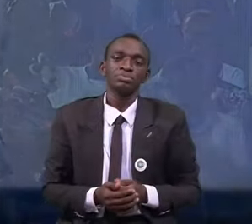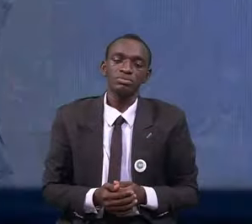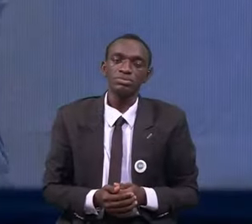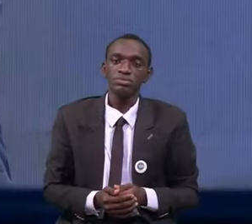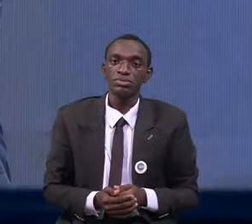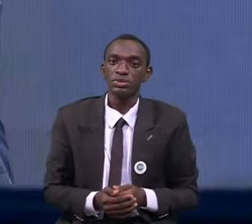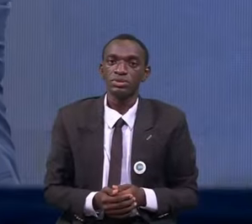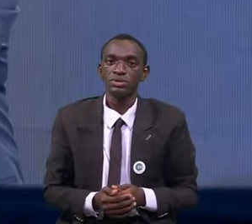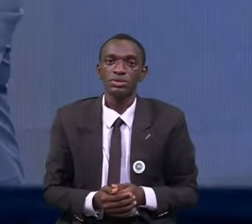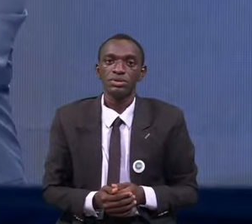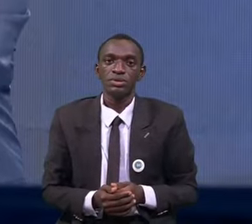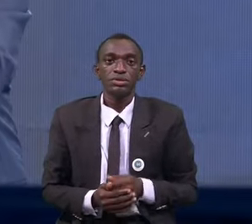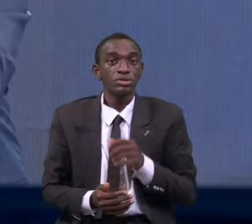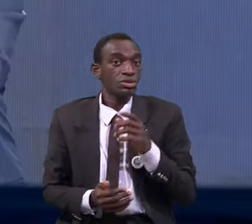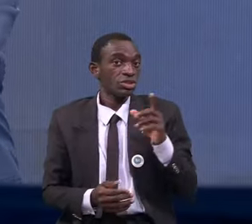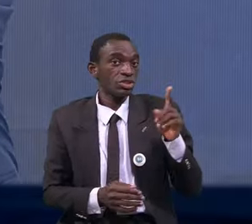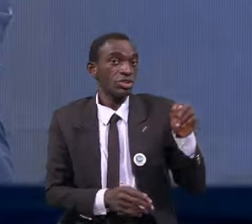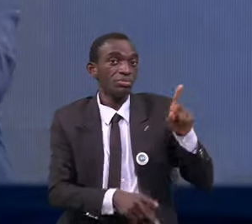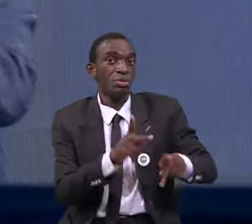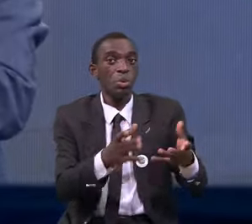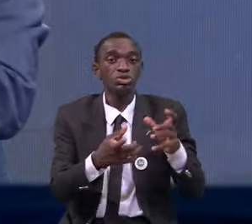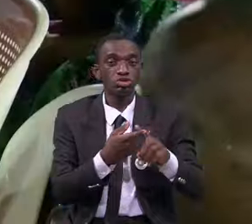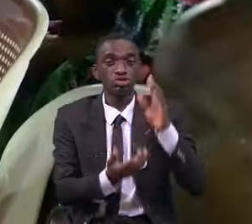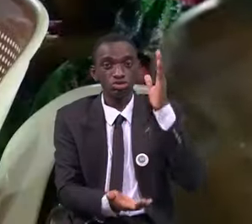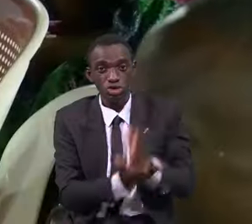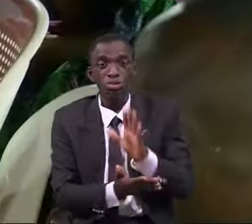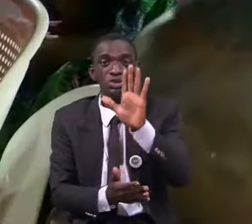They want to stop the happiness in your marriage, God stops them.